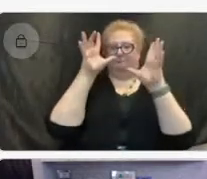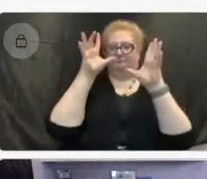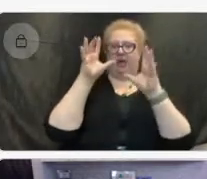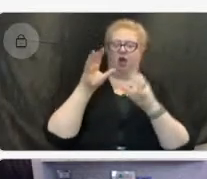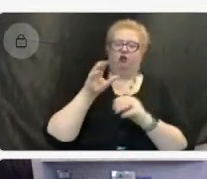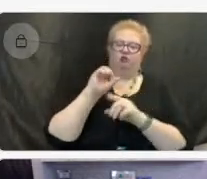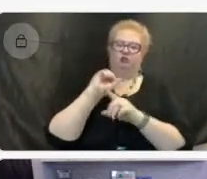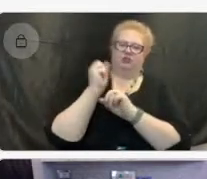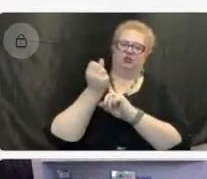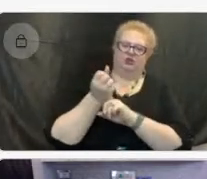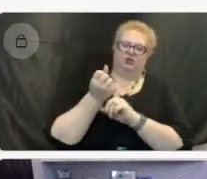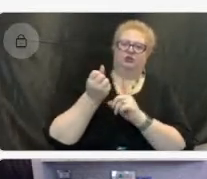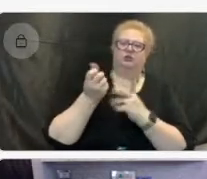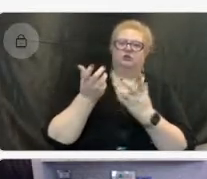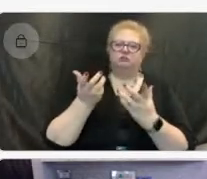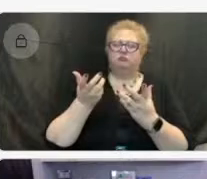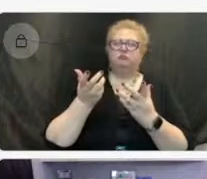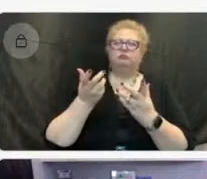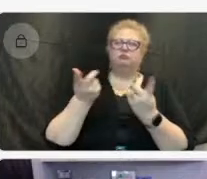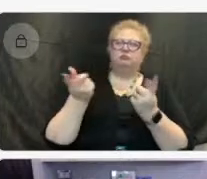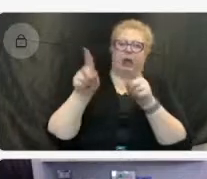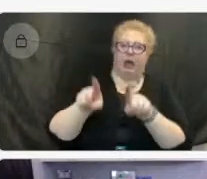referring to hasn't happened before.